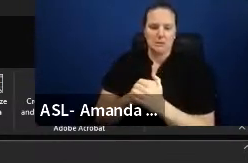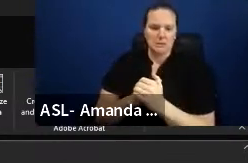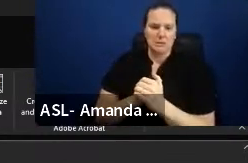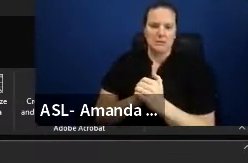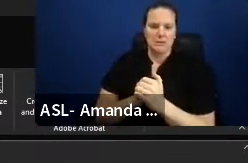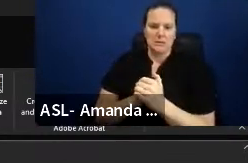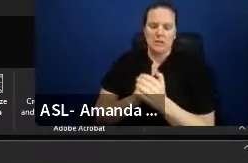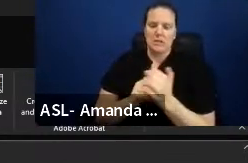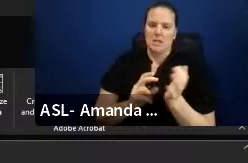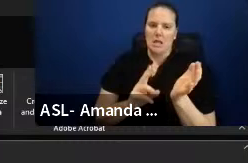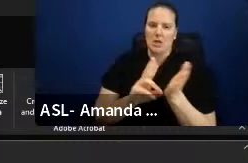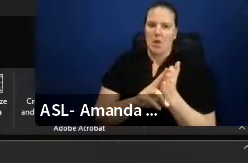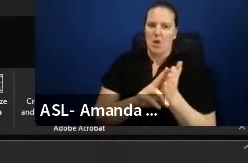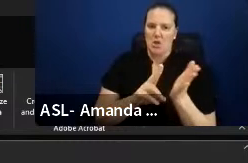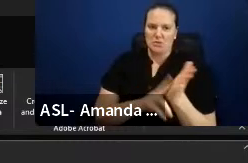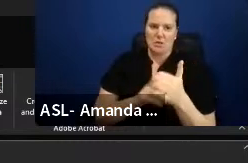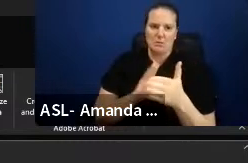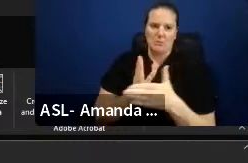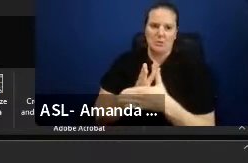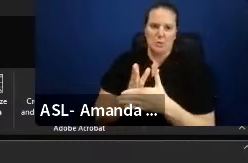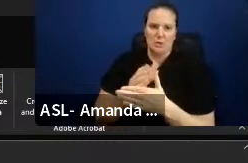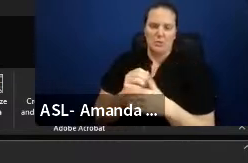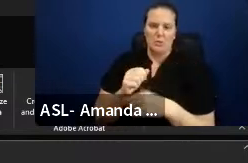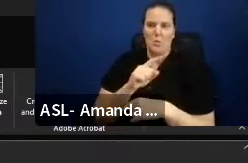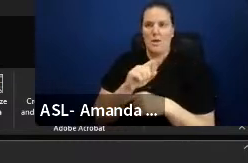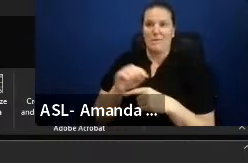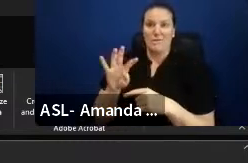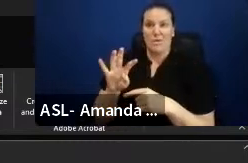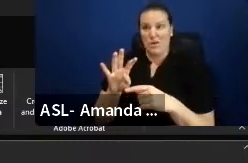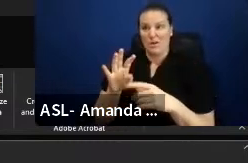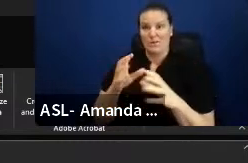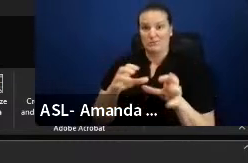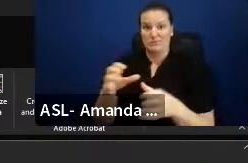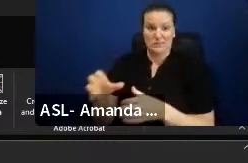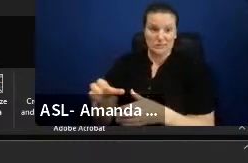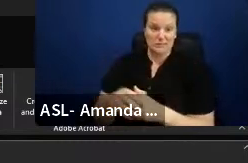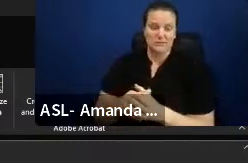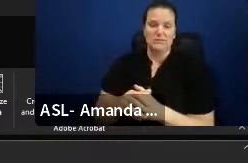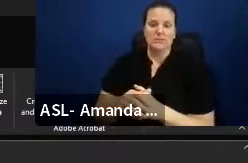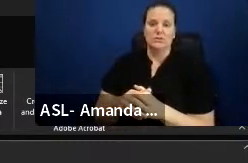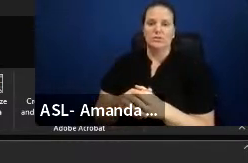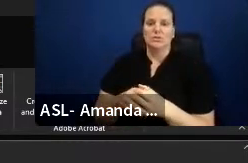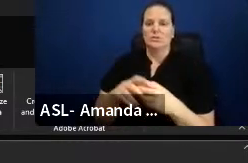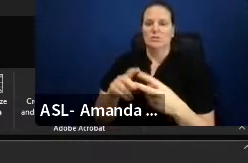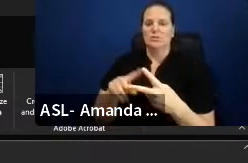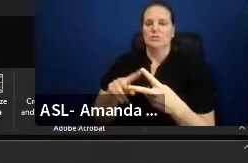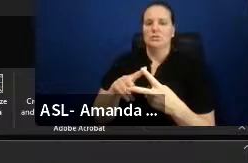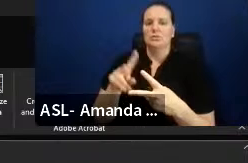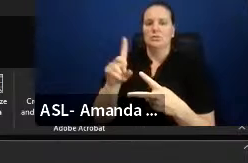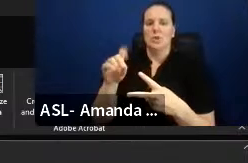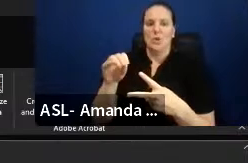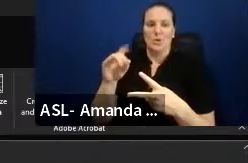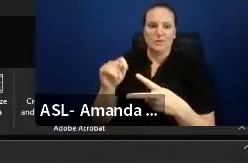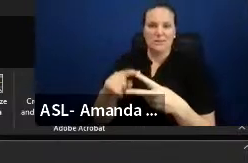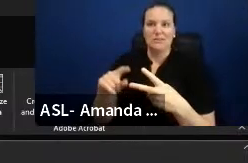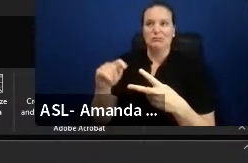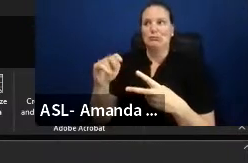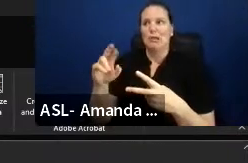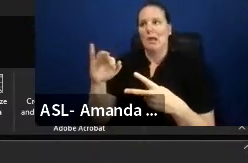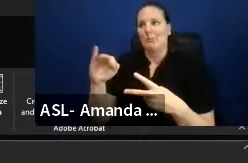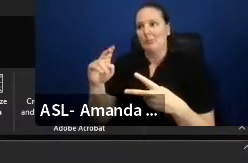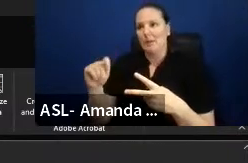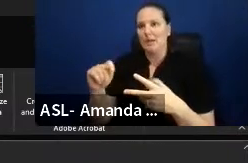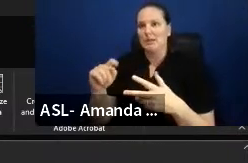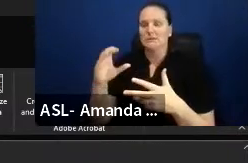contract is between one of 4 entities. Either the 2 DOTs, TriMet, C-Tran, and